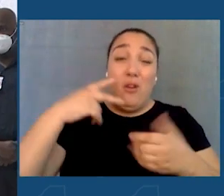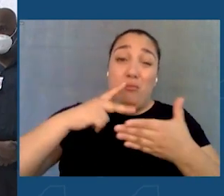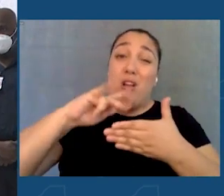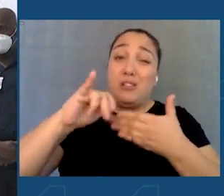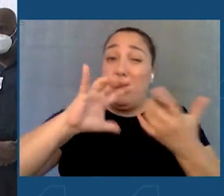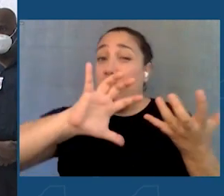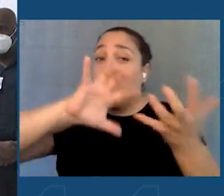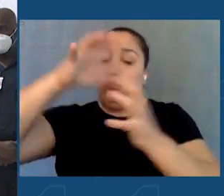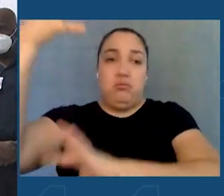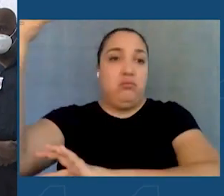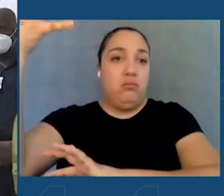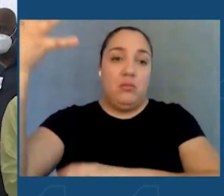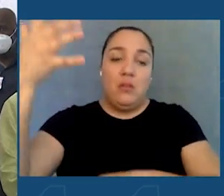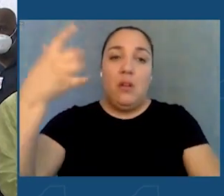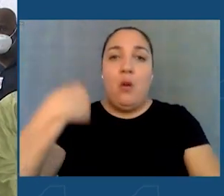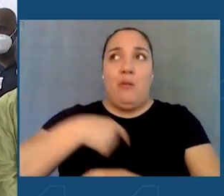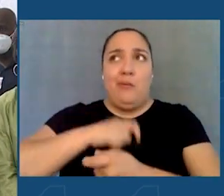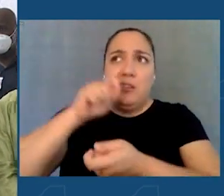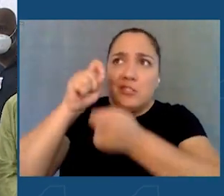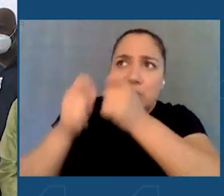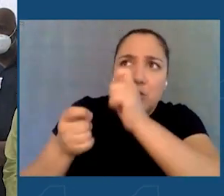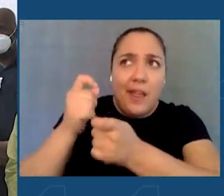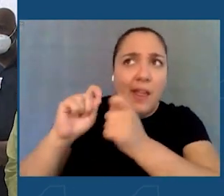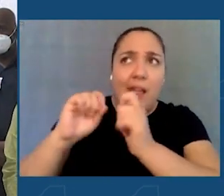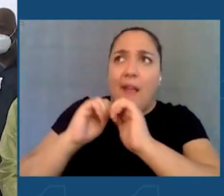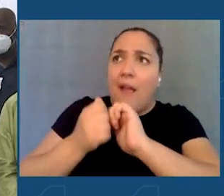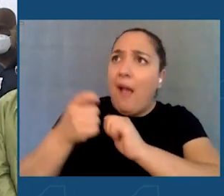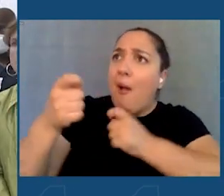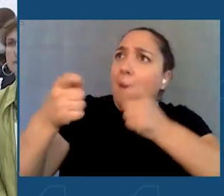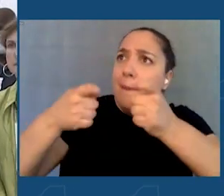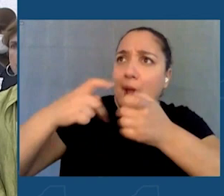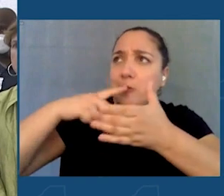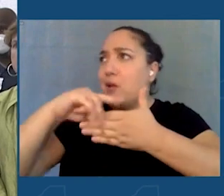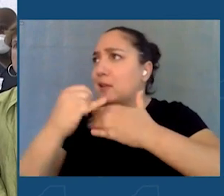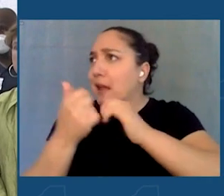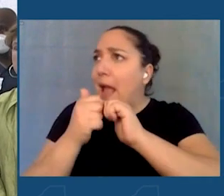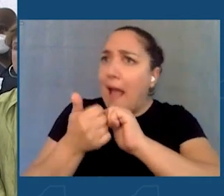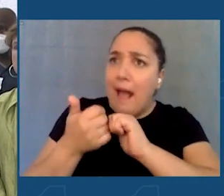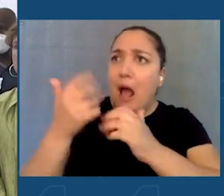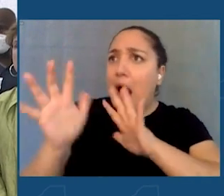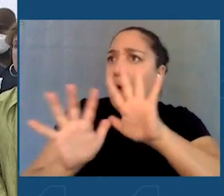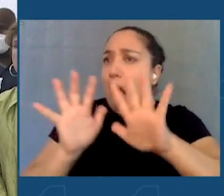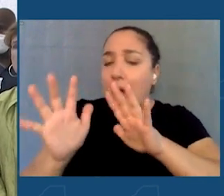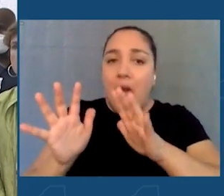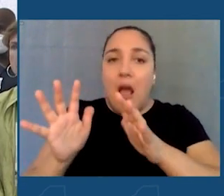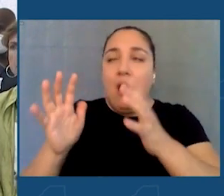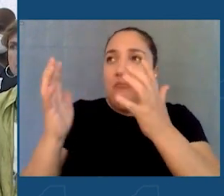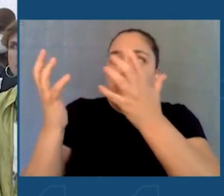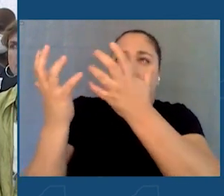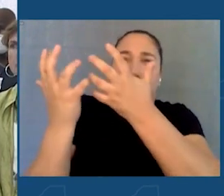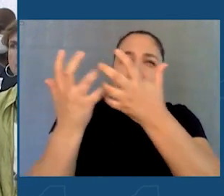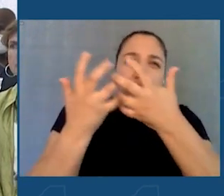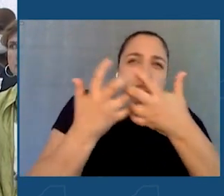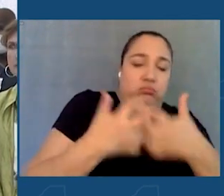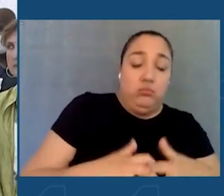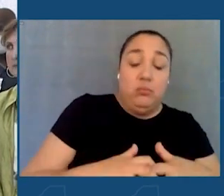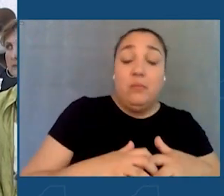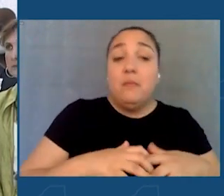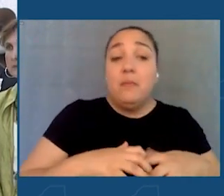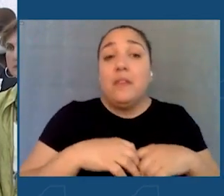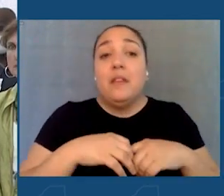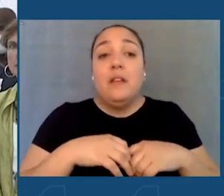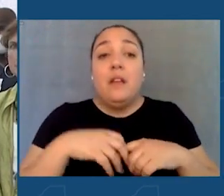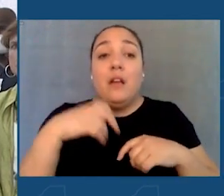really changed the model of how you manage this project to make sure, among other things, we took a schedule. This is a little technical, but it's